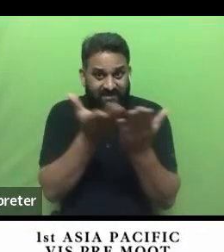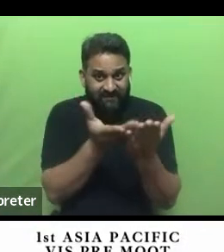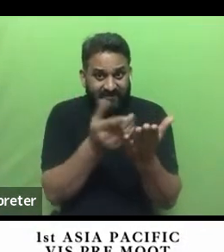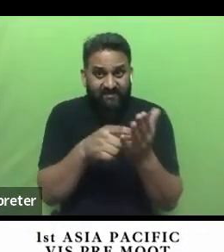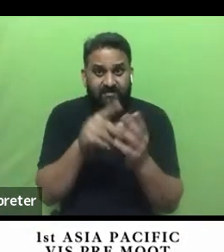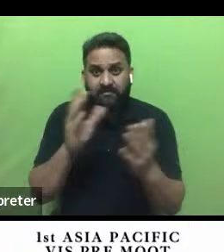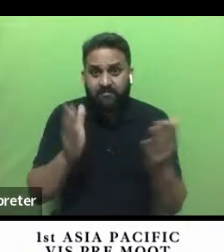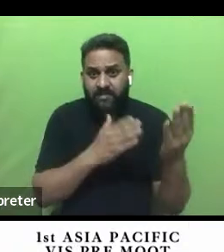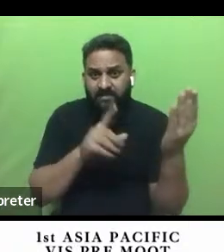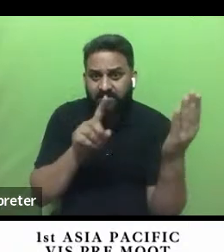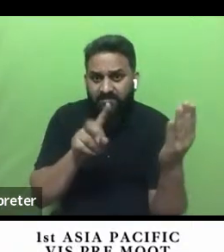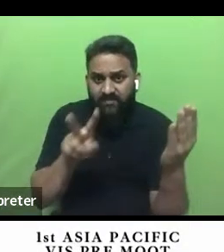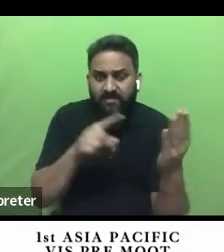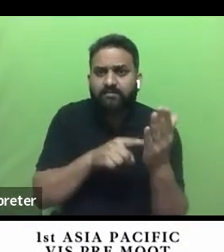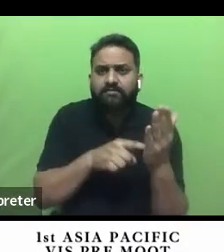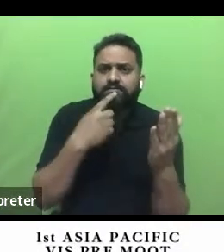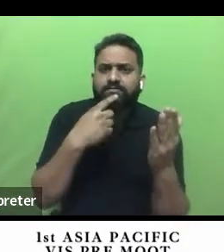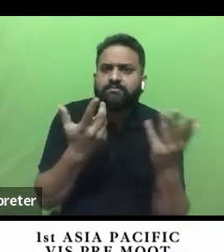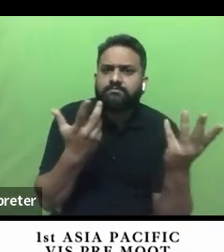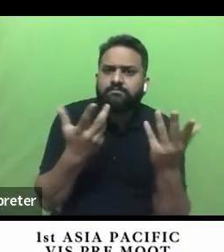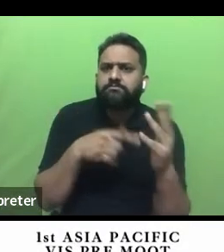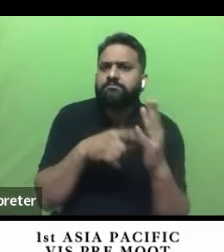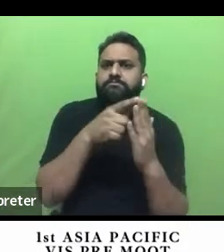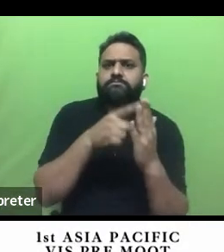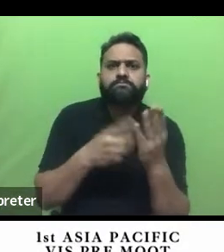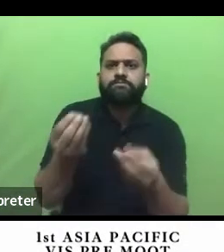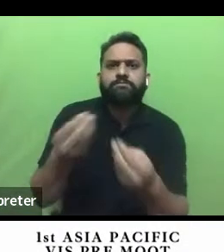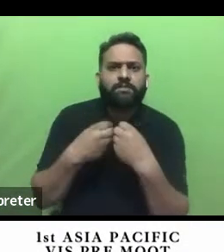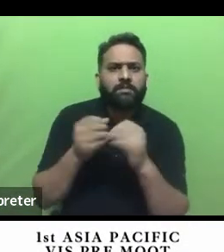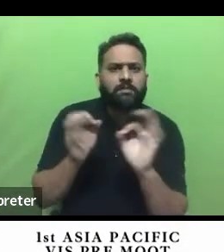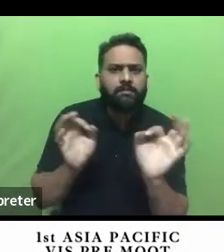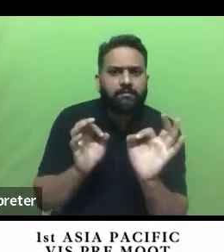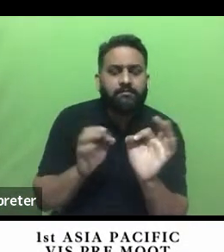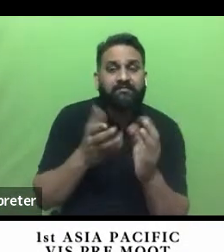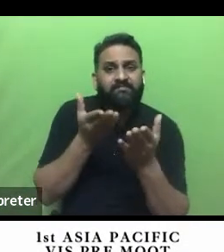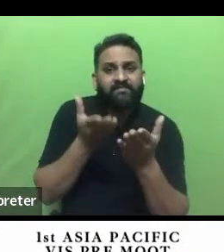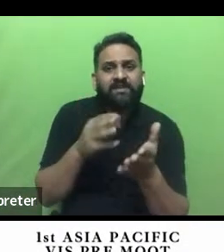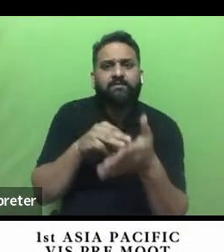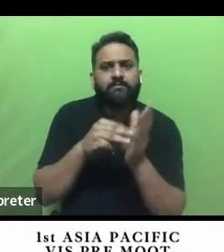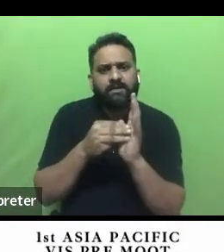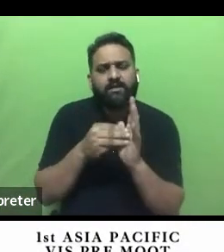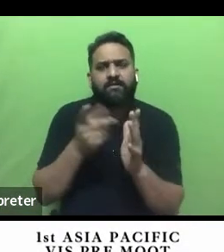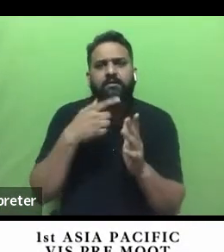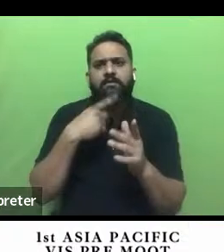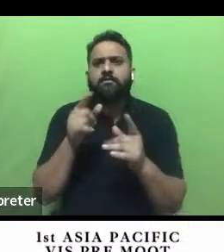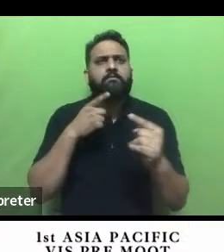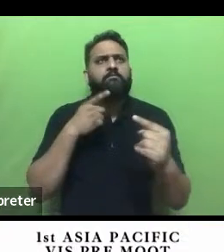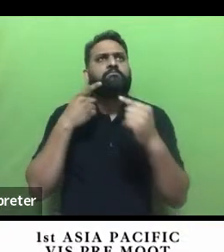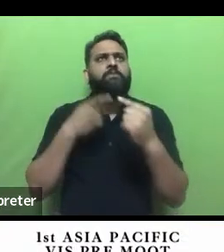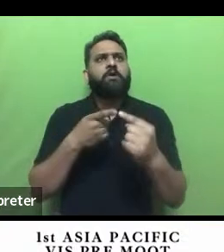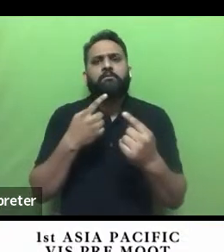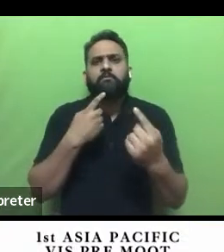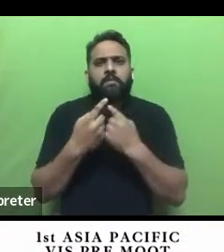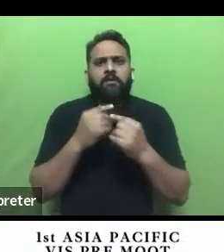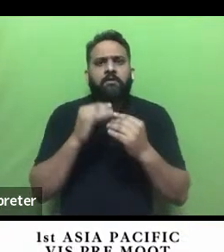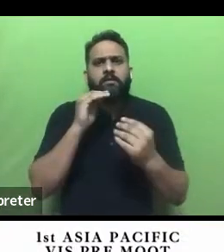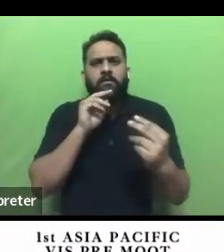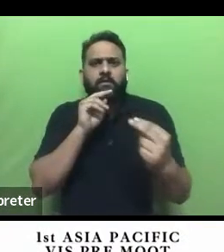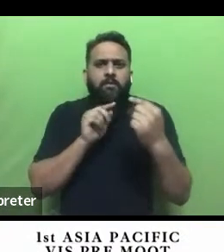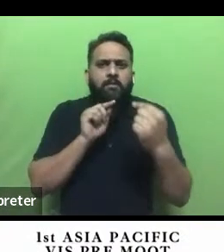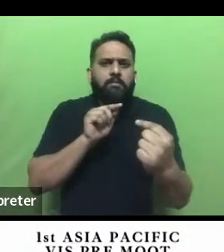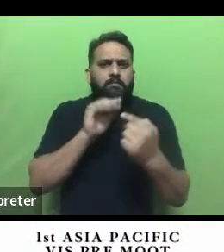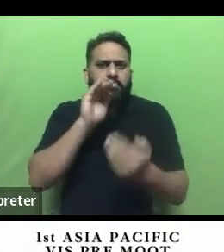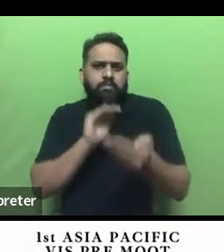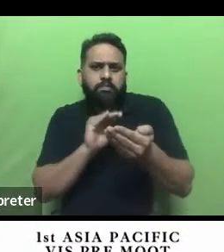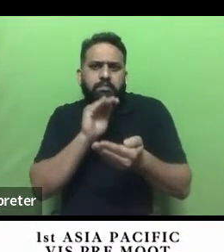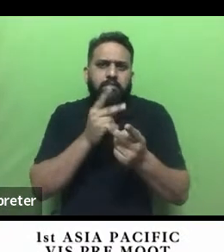12, these indications were also not provided. Therefore, the parties at no point had negotiated the particulars of the